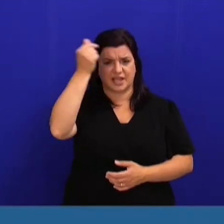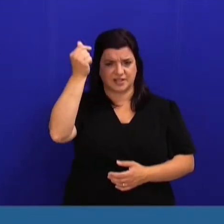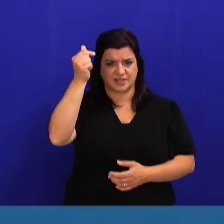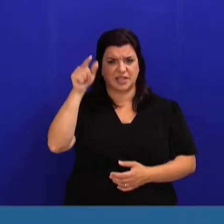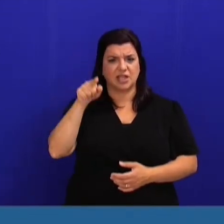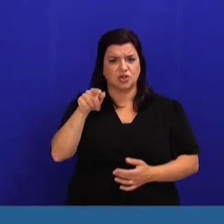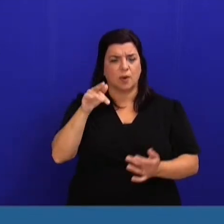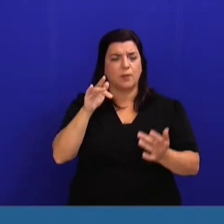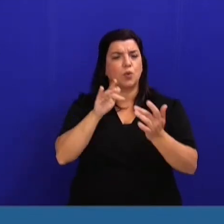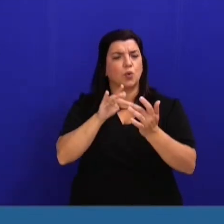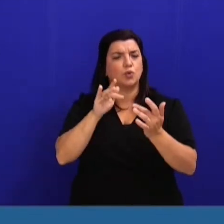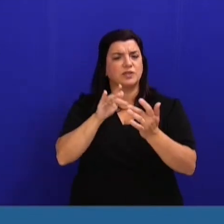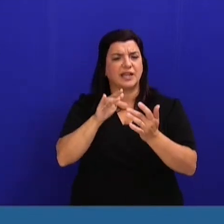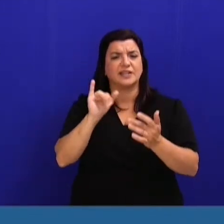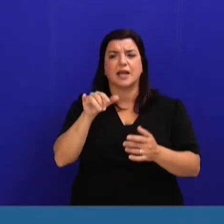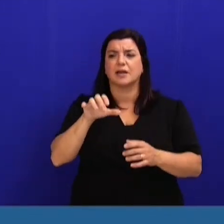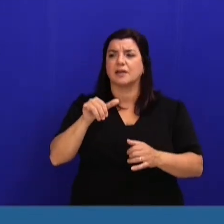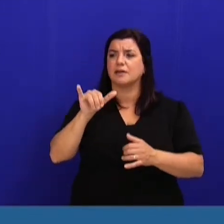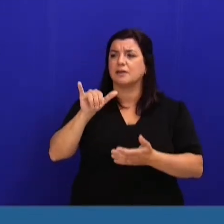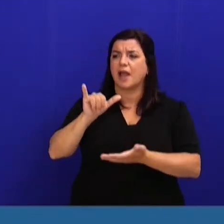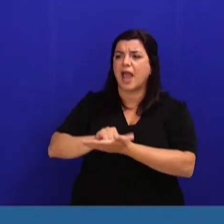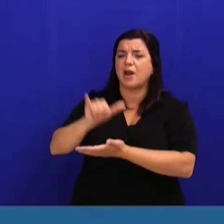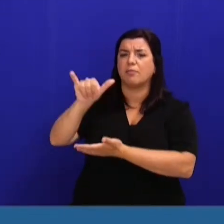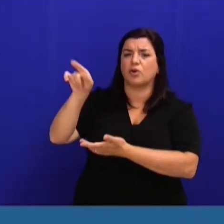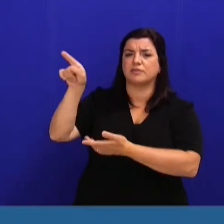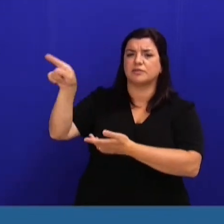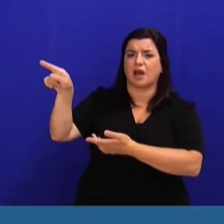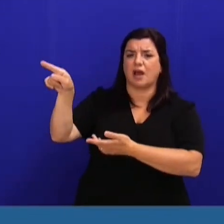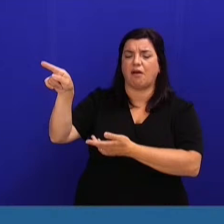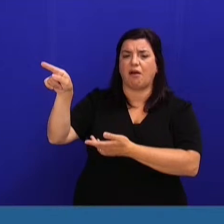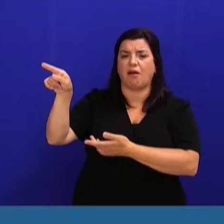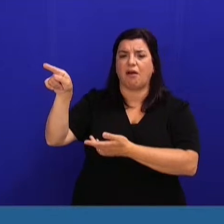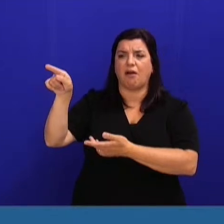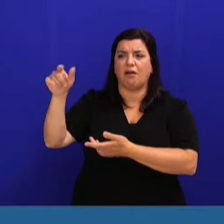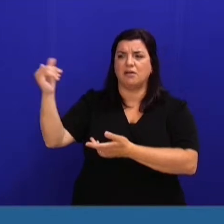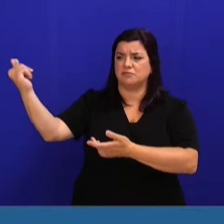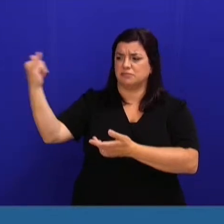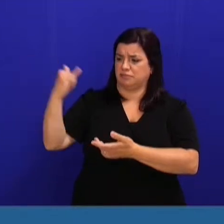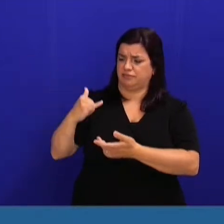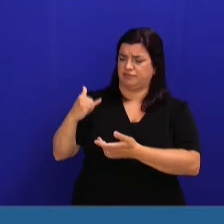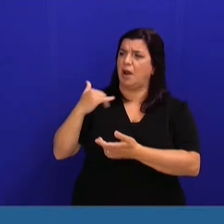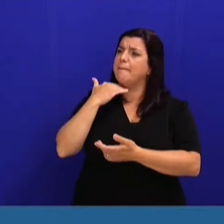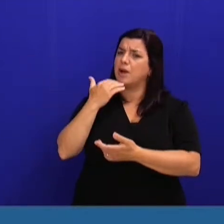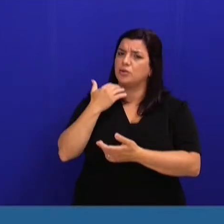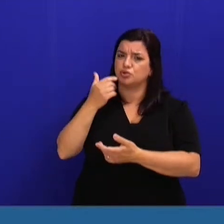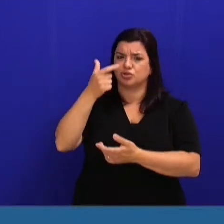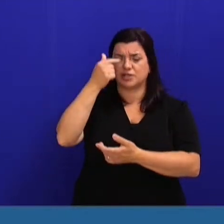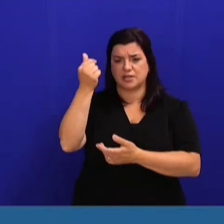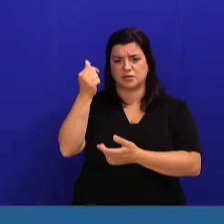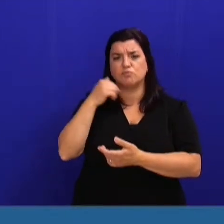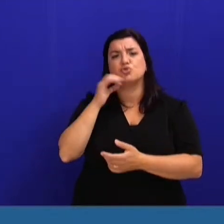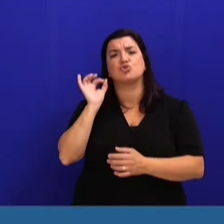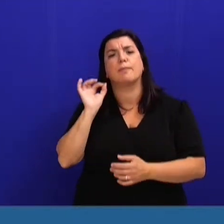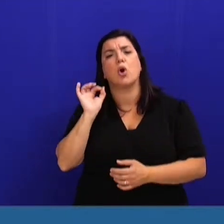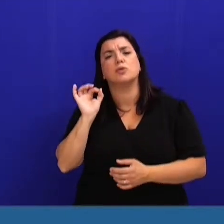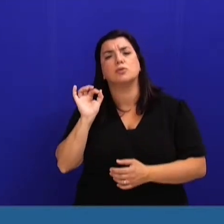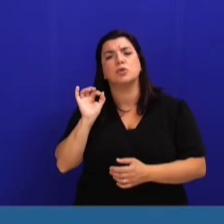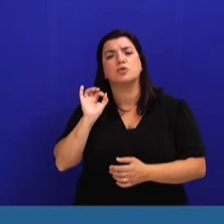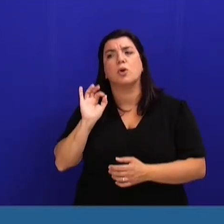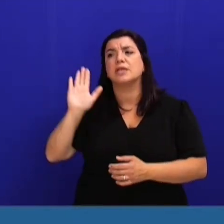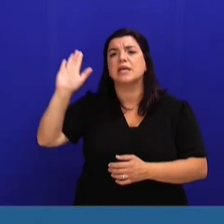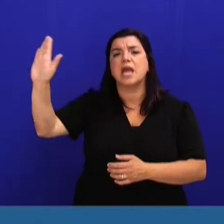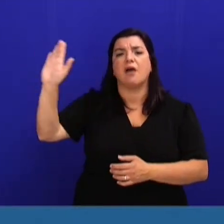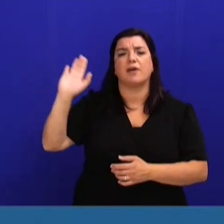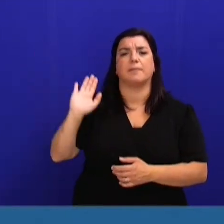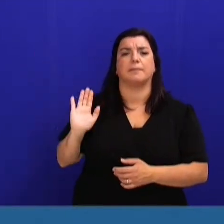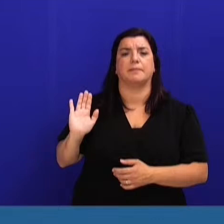or the airlines that allowed this to happen, since it is clearly against the law and they violated this rule? And if someone takes the first dose in Malta and